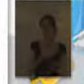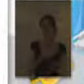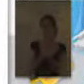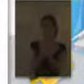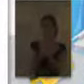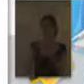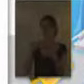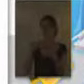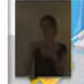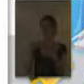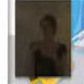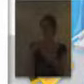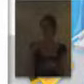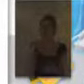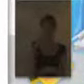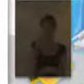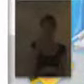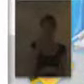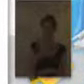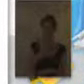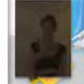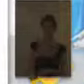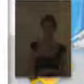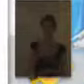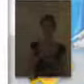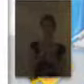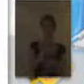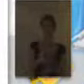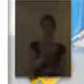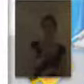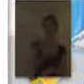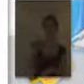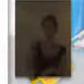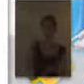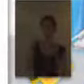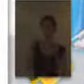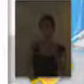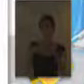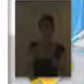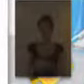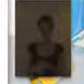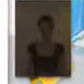could produce a locution for the user. This is something that could be positive.